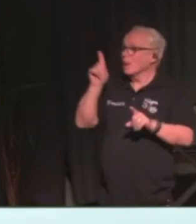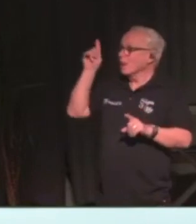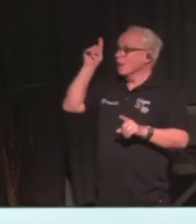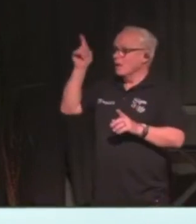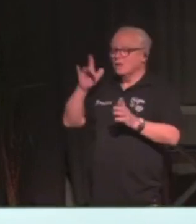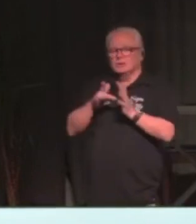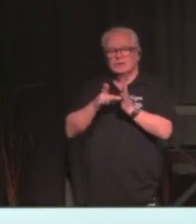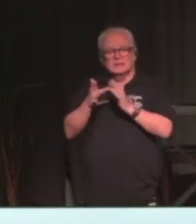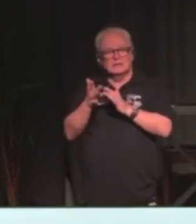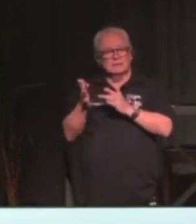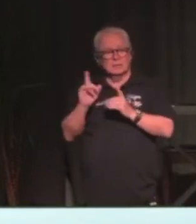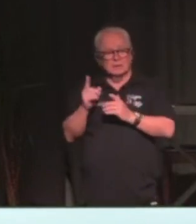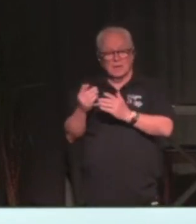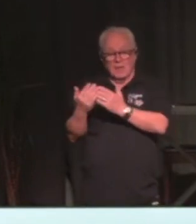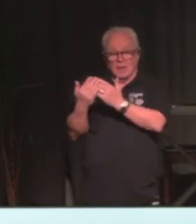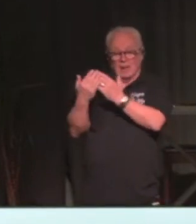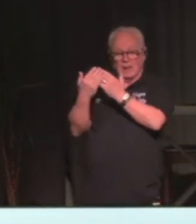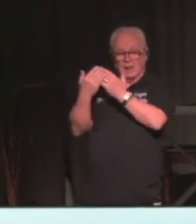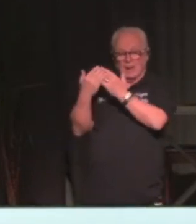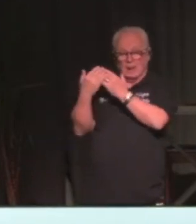he leaned on me,